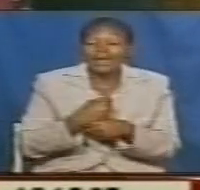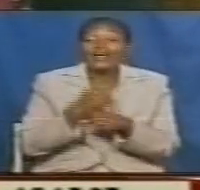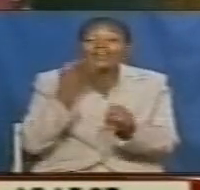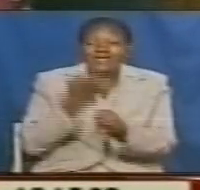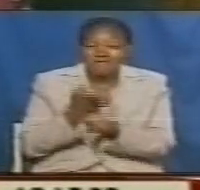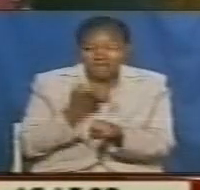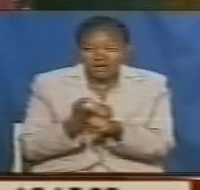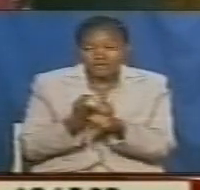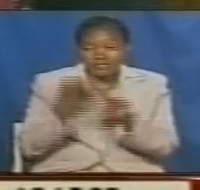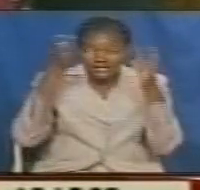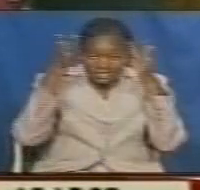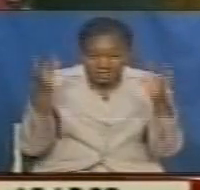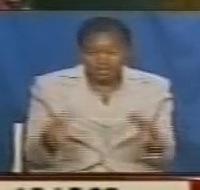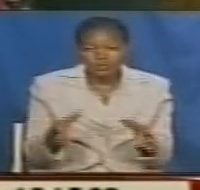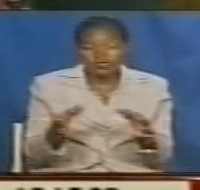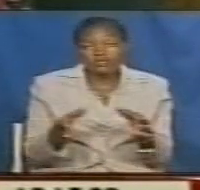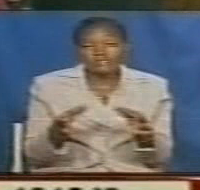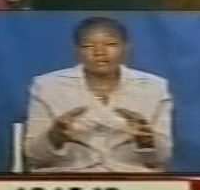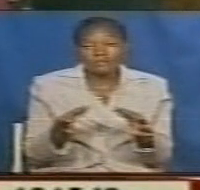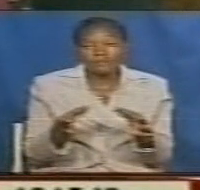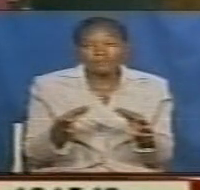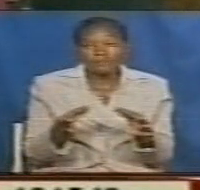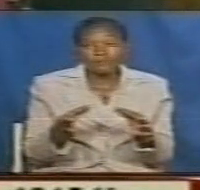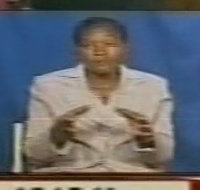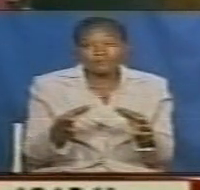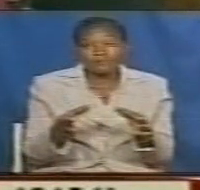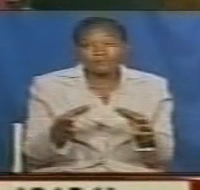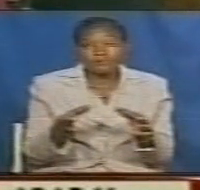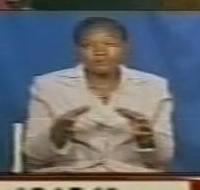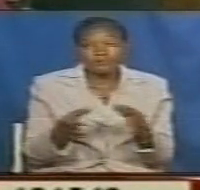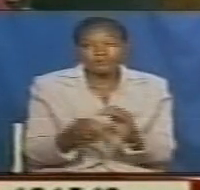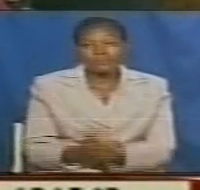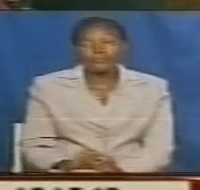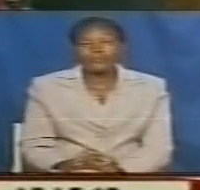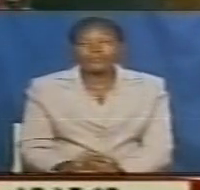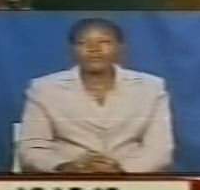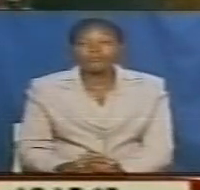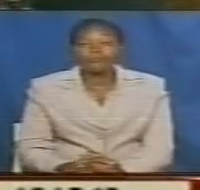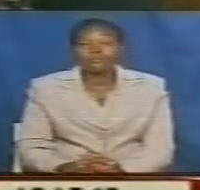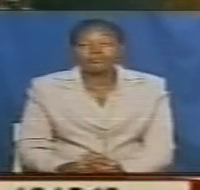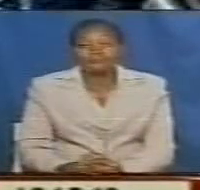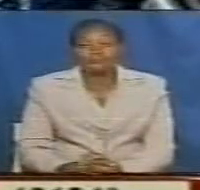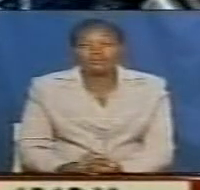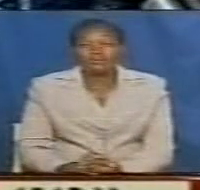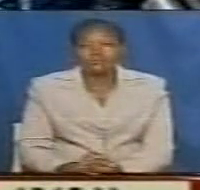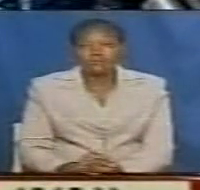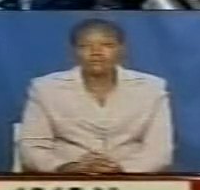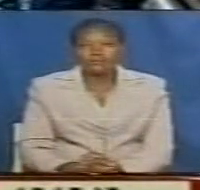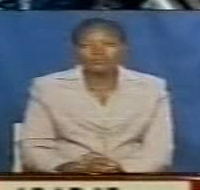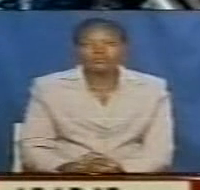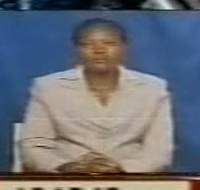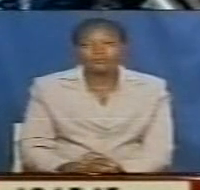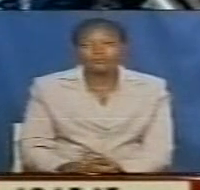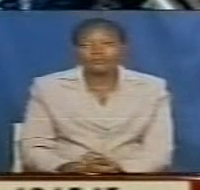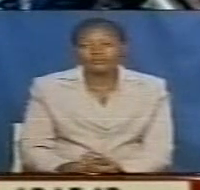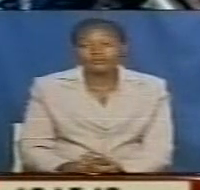decisions. From the onset, the Speaker appeared edgy, probably because for the first time he was going to take on the head of state head-on in